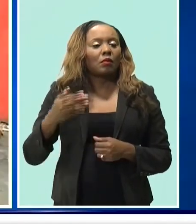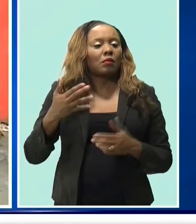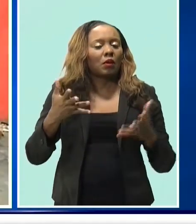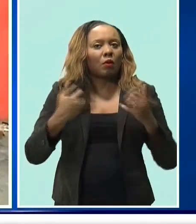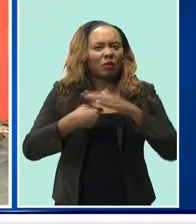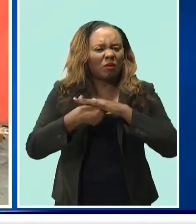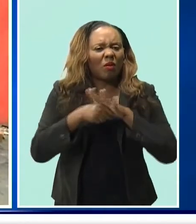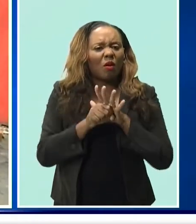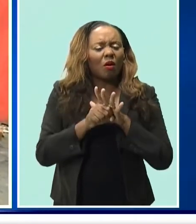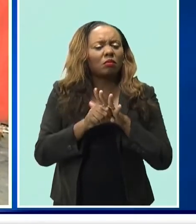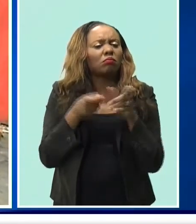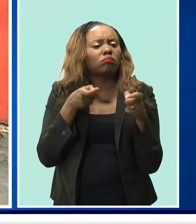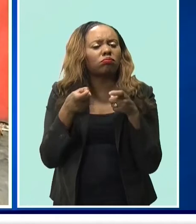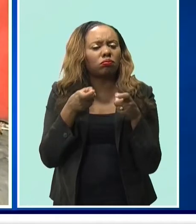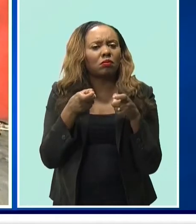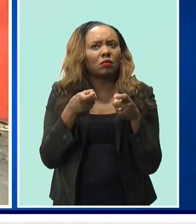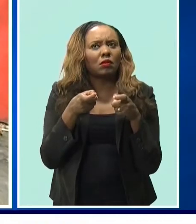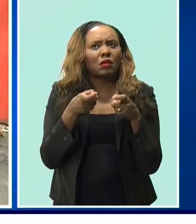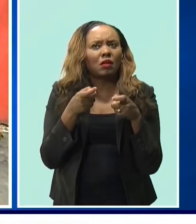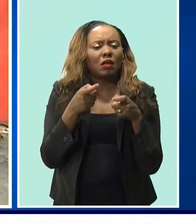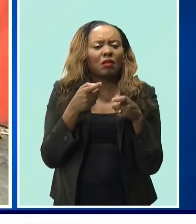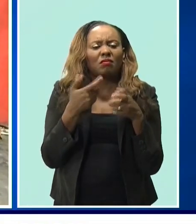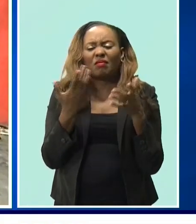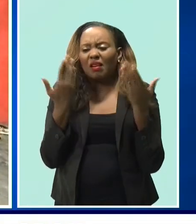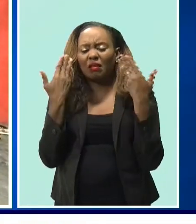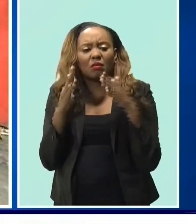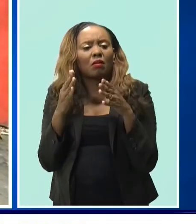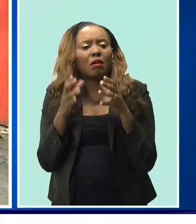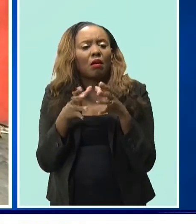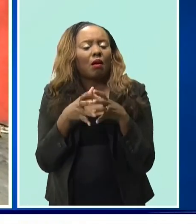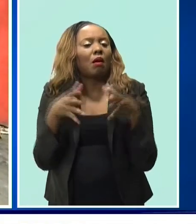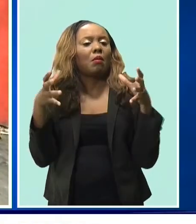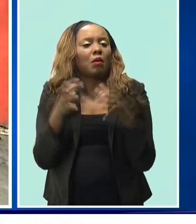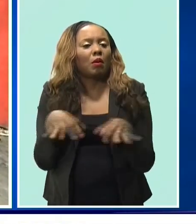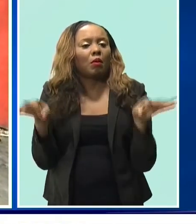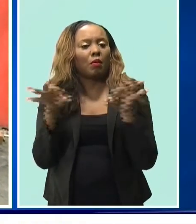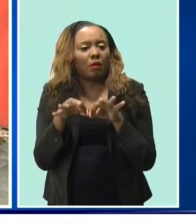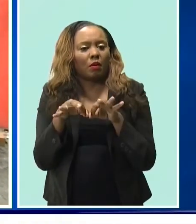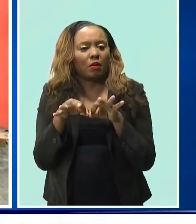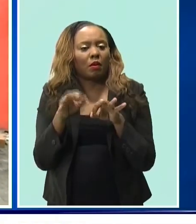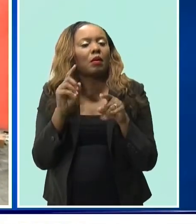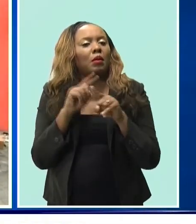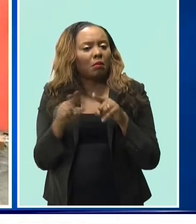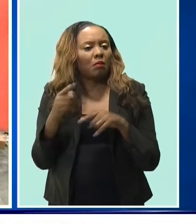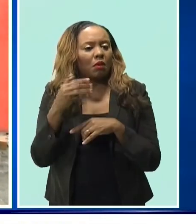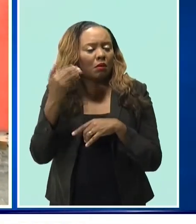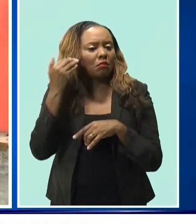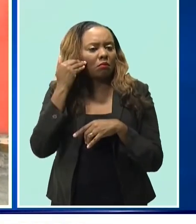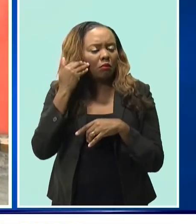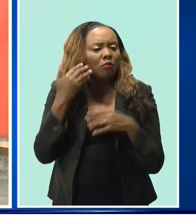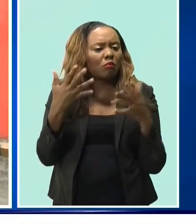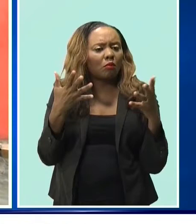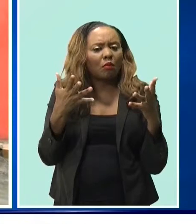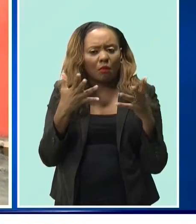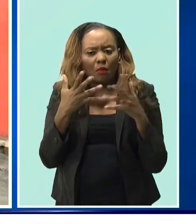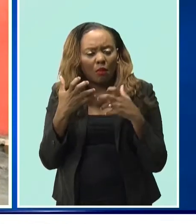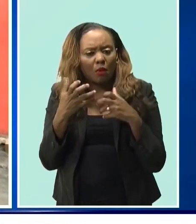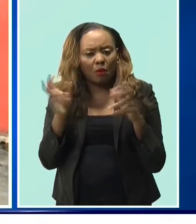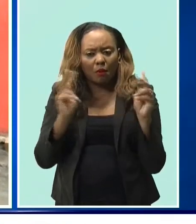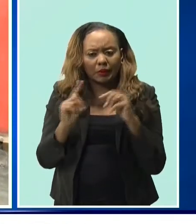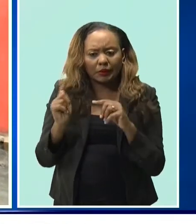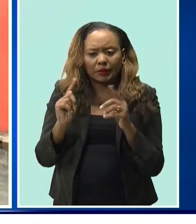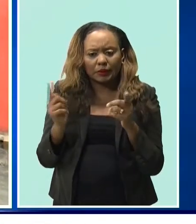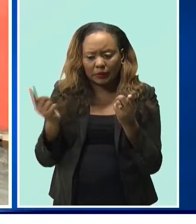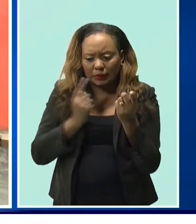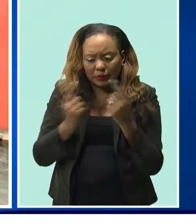You can't tell the value back. You understand? Because sometimes we only know the value when we done do the business, and to get the money coming in, you know the